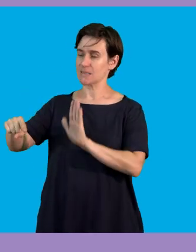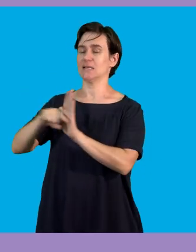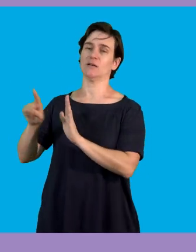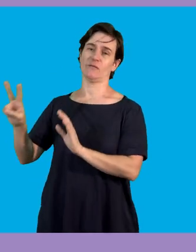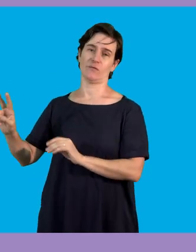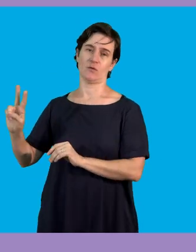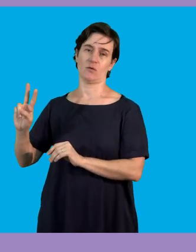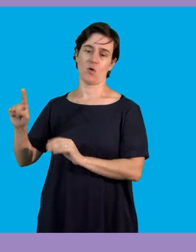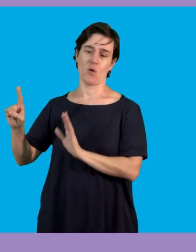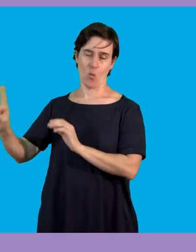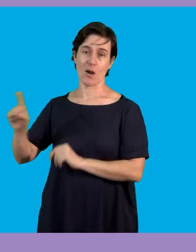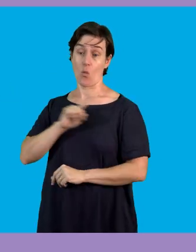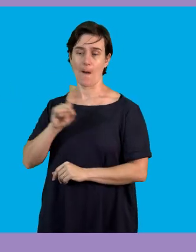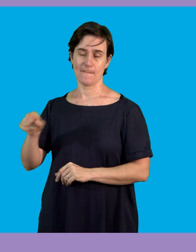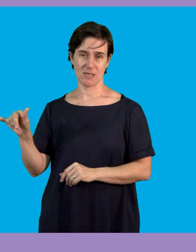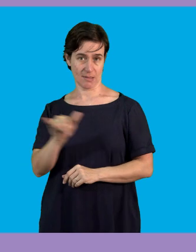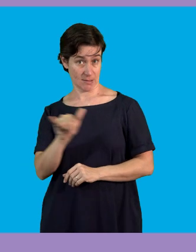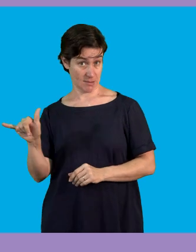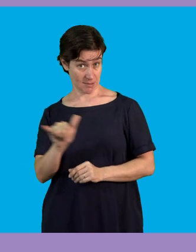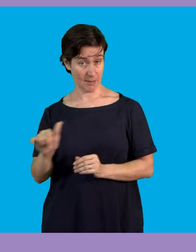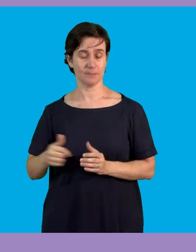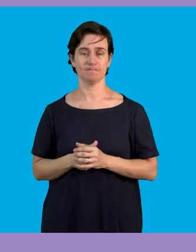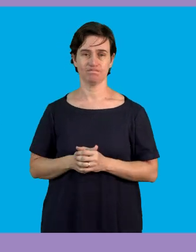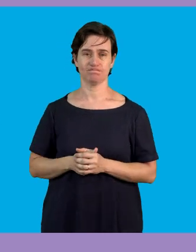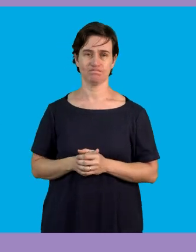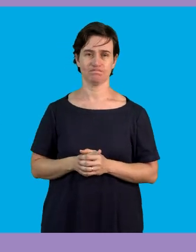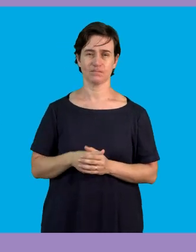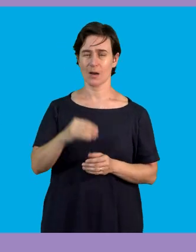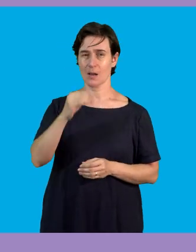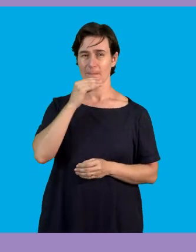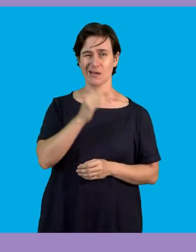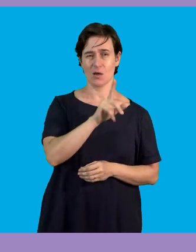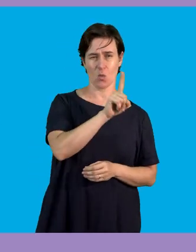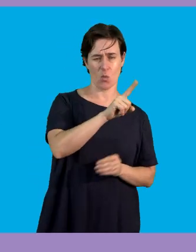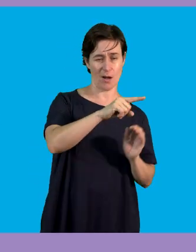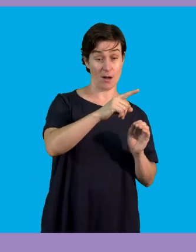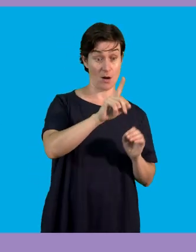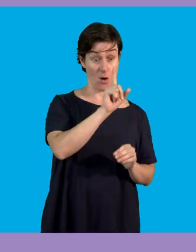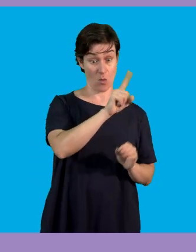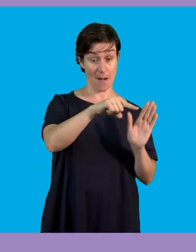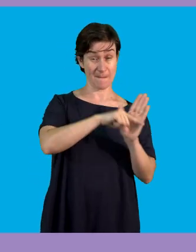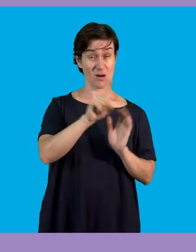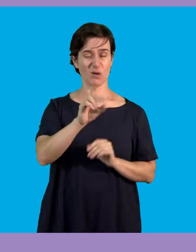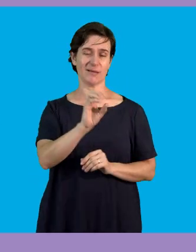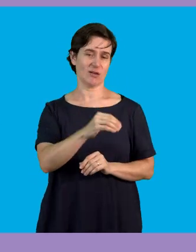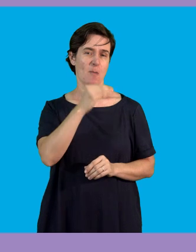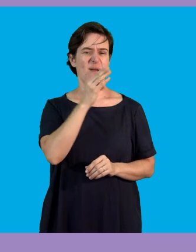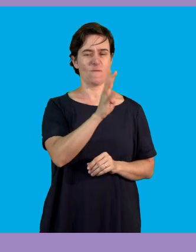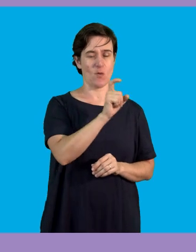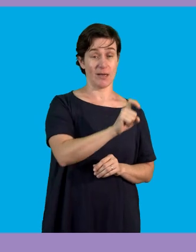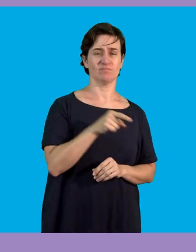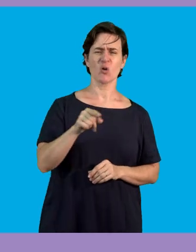we also have to subtract 1. And so 1 minus 1 is 0. So we remain with